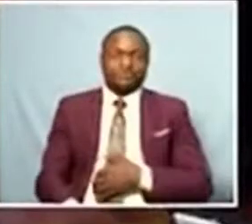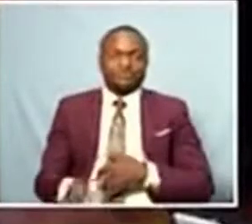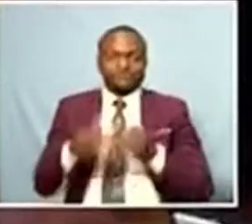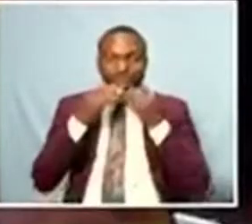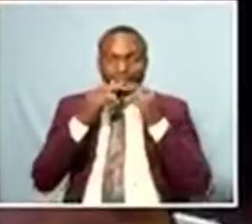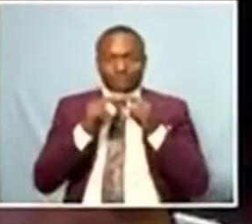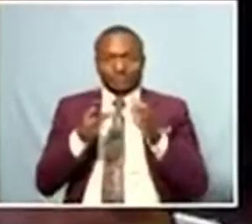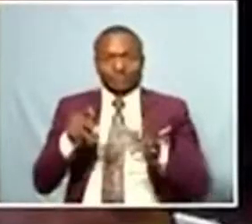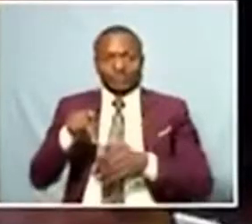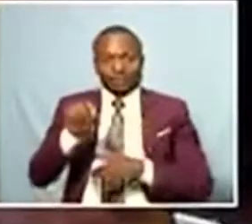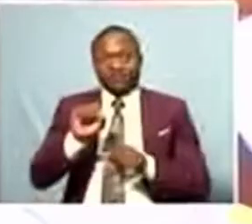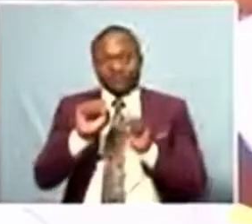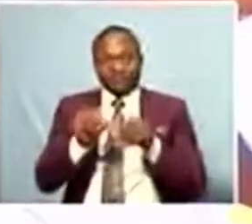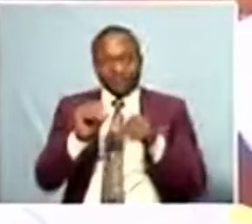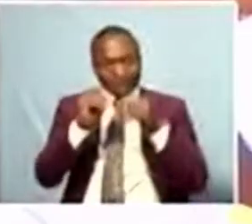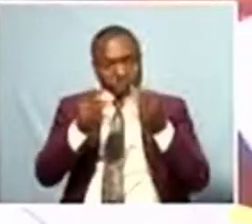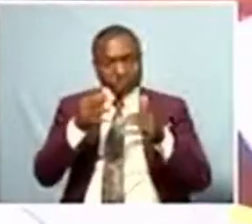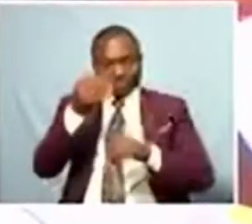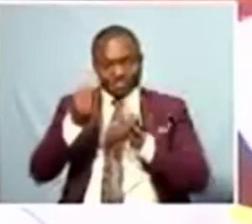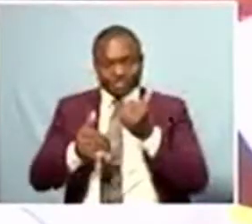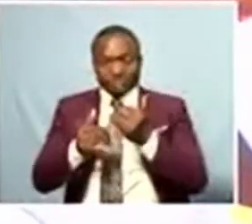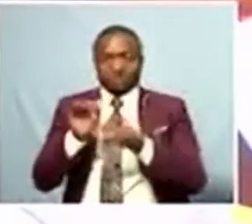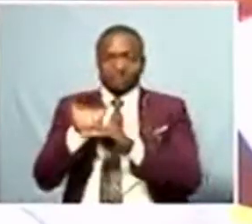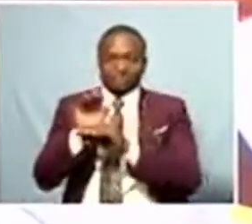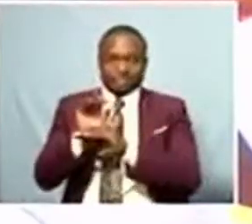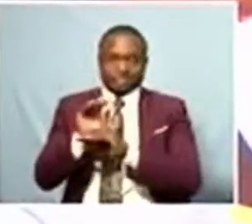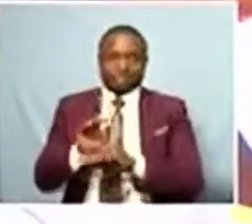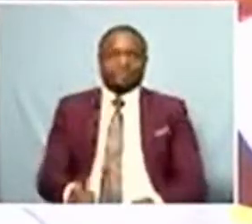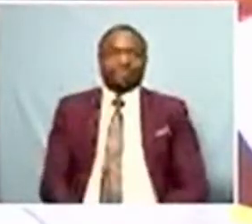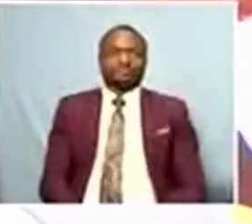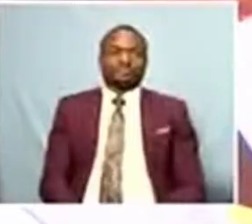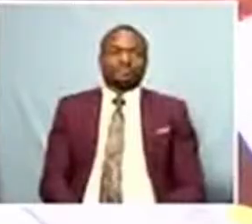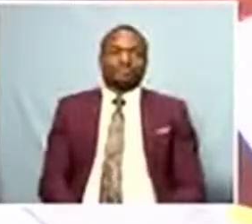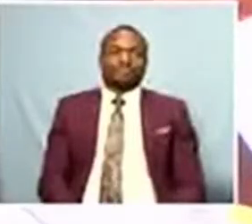Thank you so much. PS, you may give your concluding remarks. Thank you.